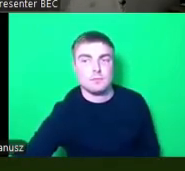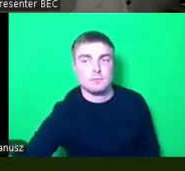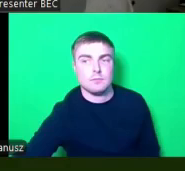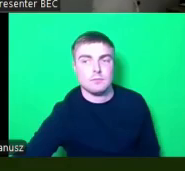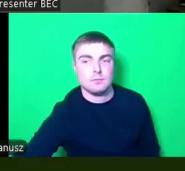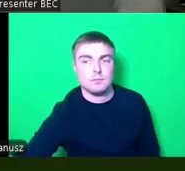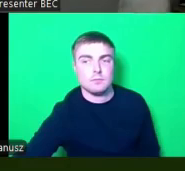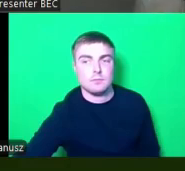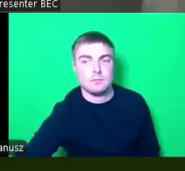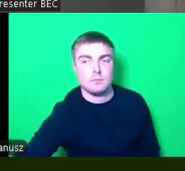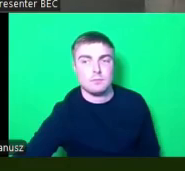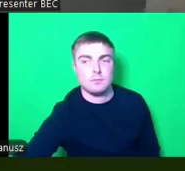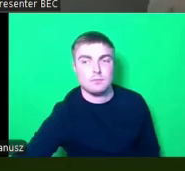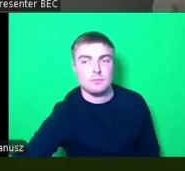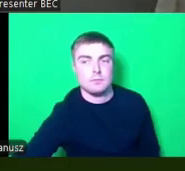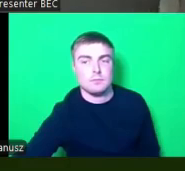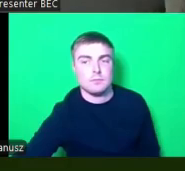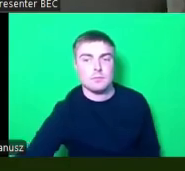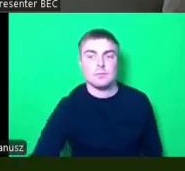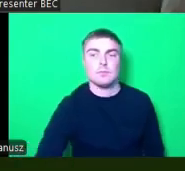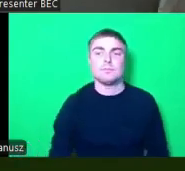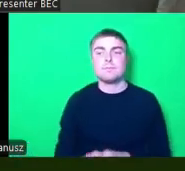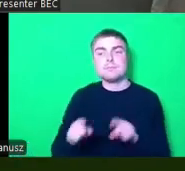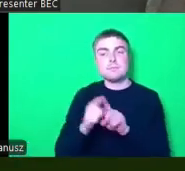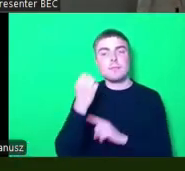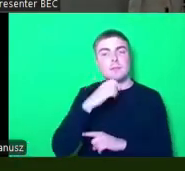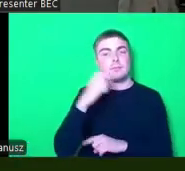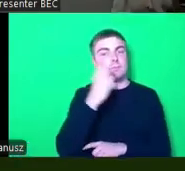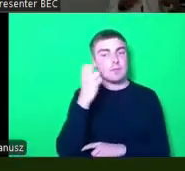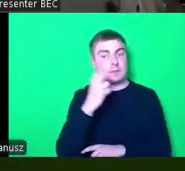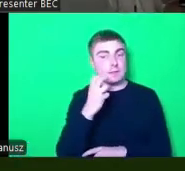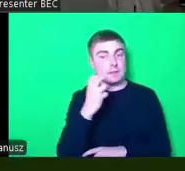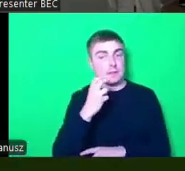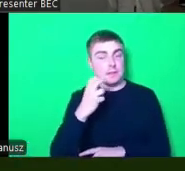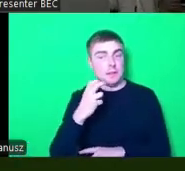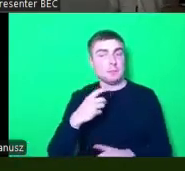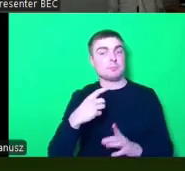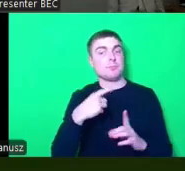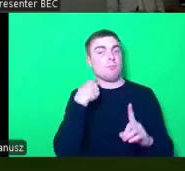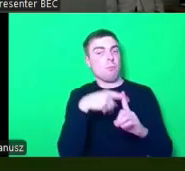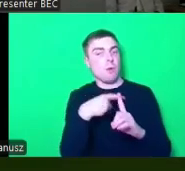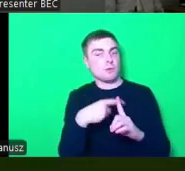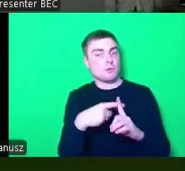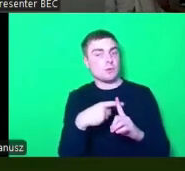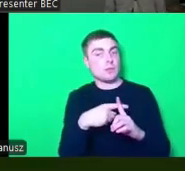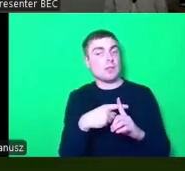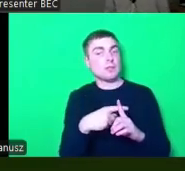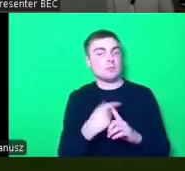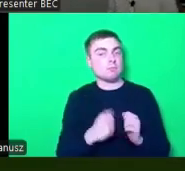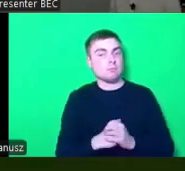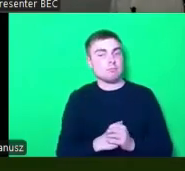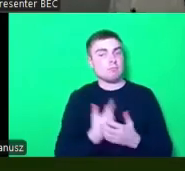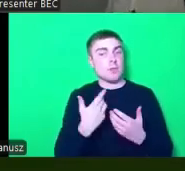And also very interesting that is that there seems to be a positive feedback between this mental well-being and the